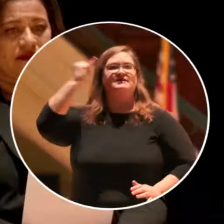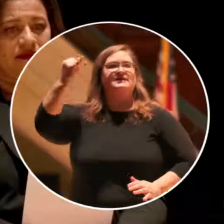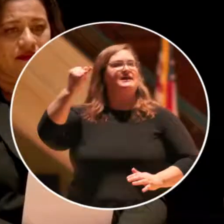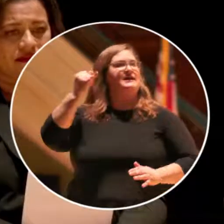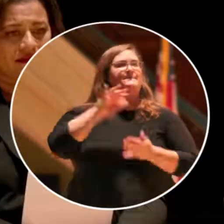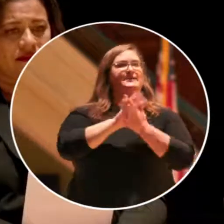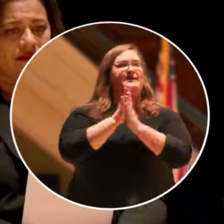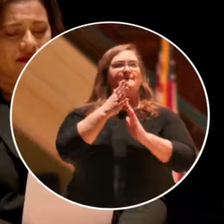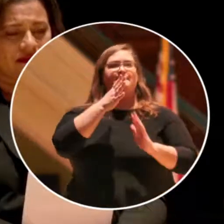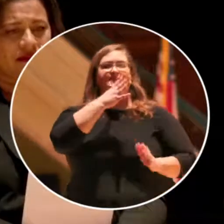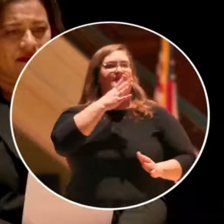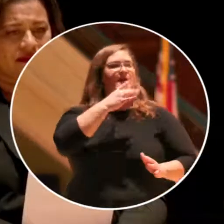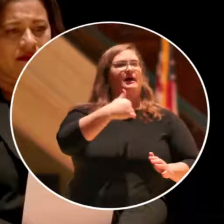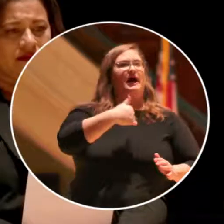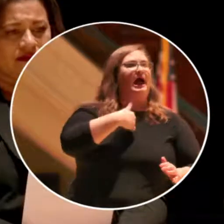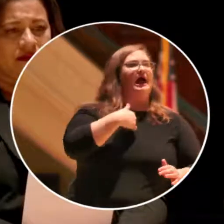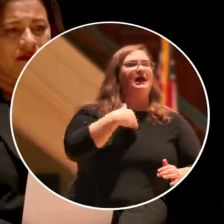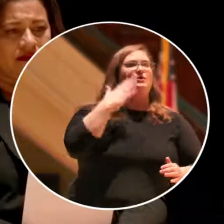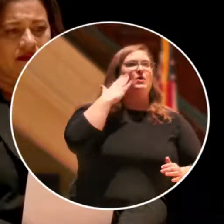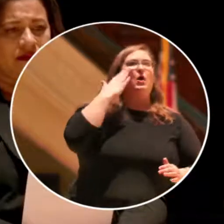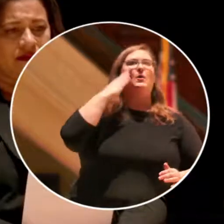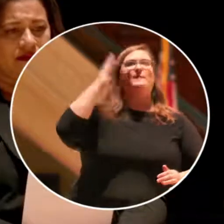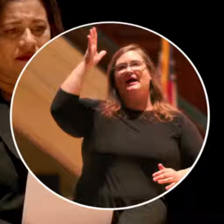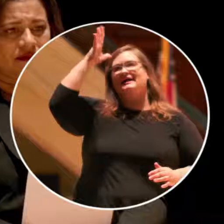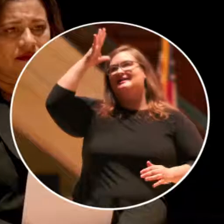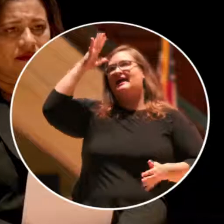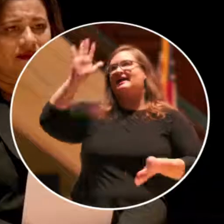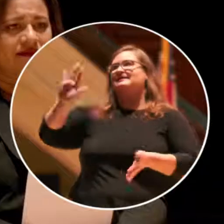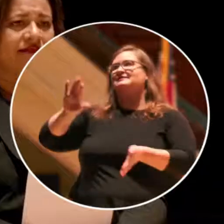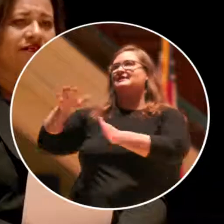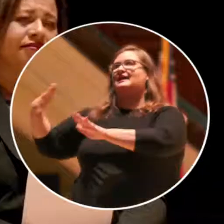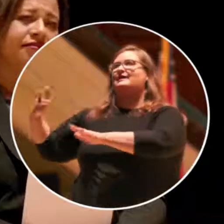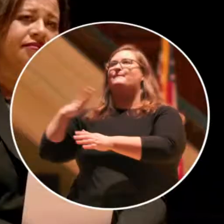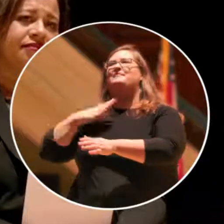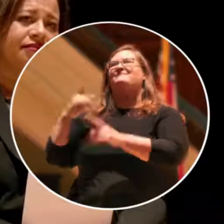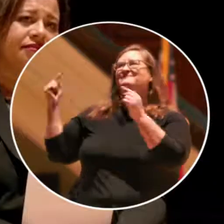the pain of my dad's death would dissipate.